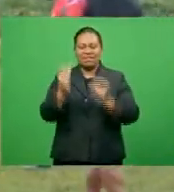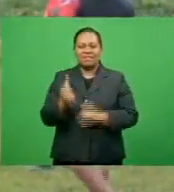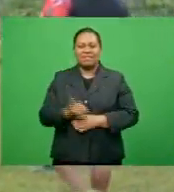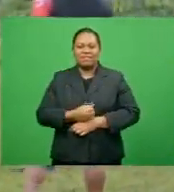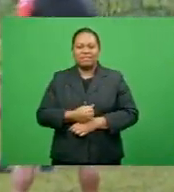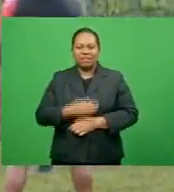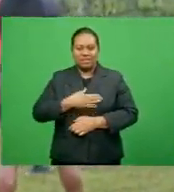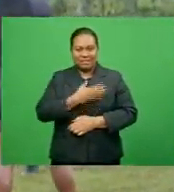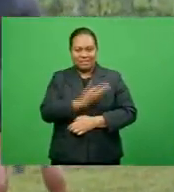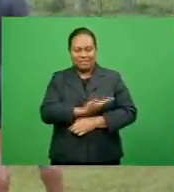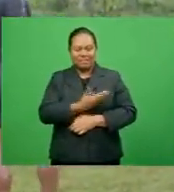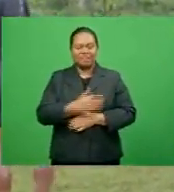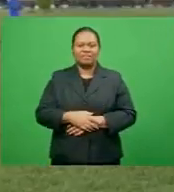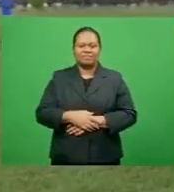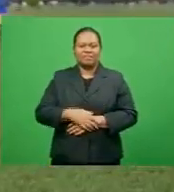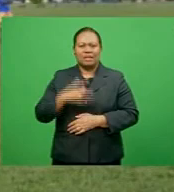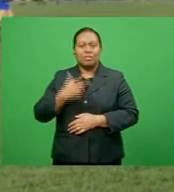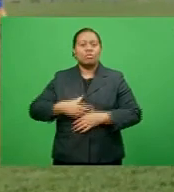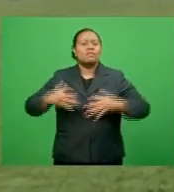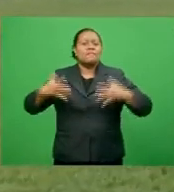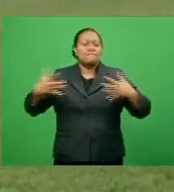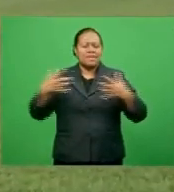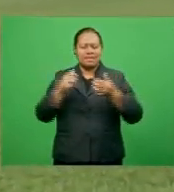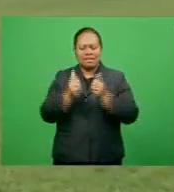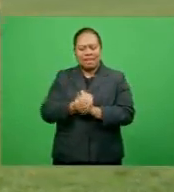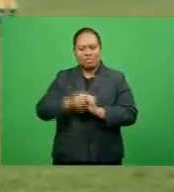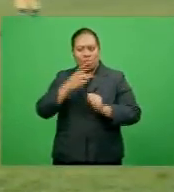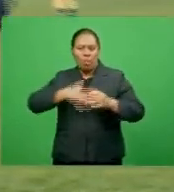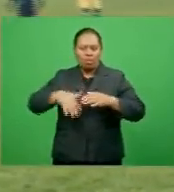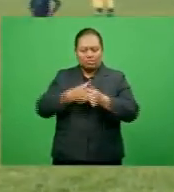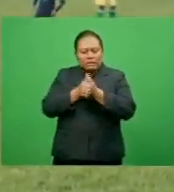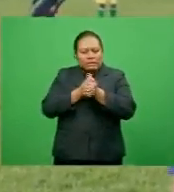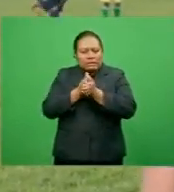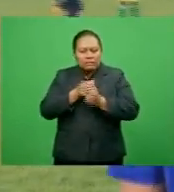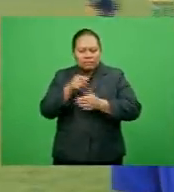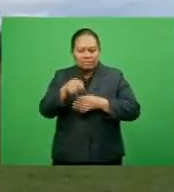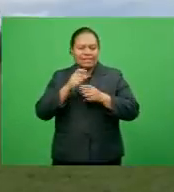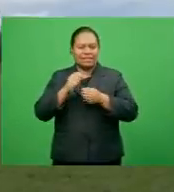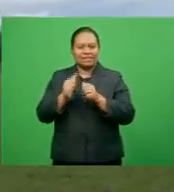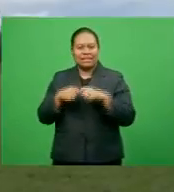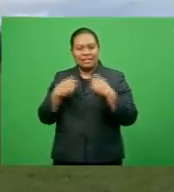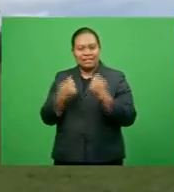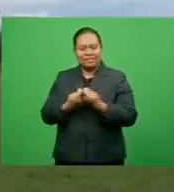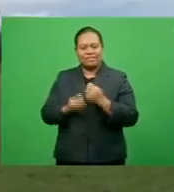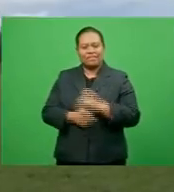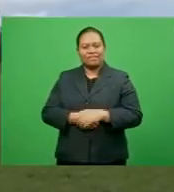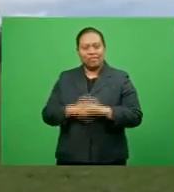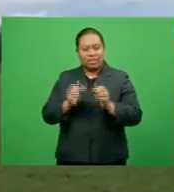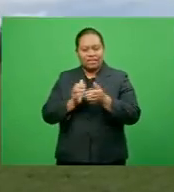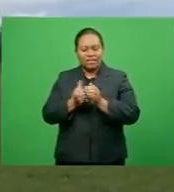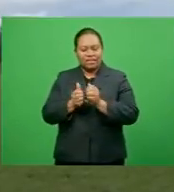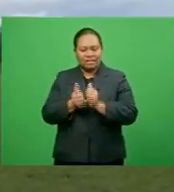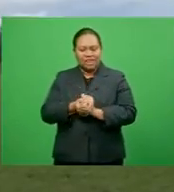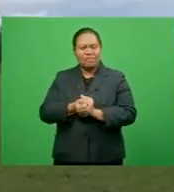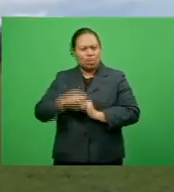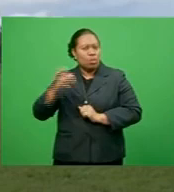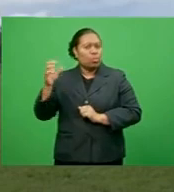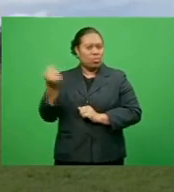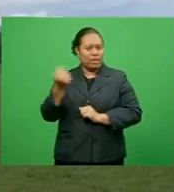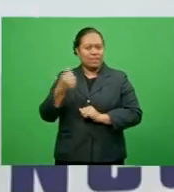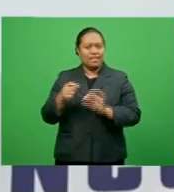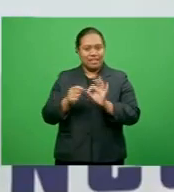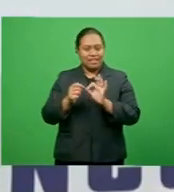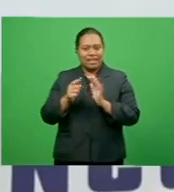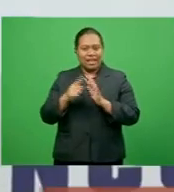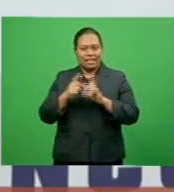because it's a big tournament. Everyone looking forward to it, and winning this IDC, it's be a